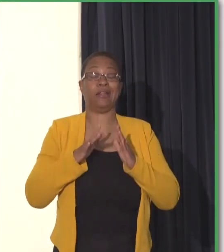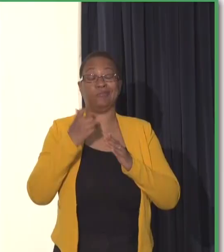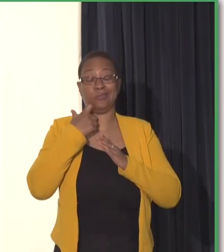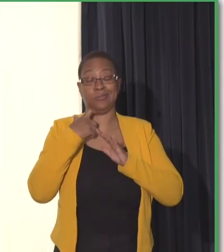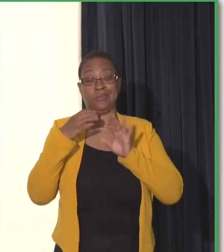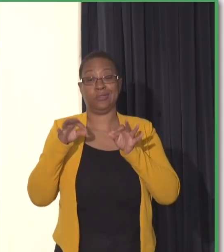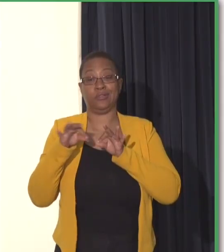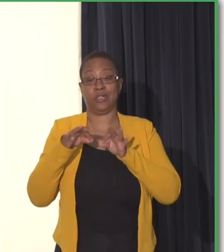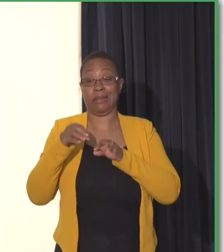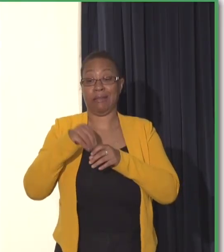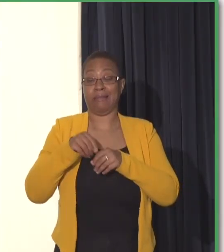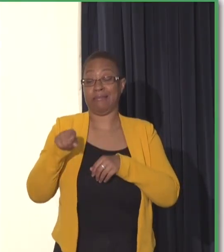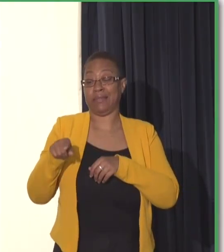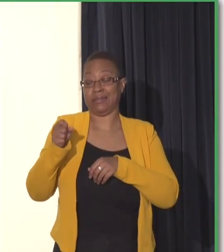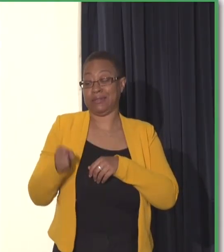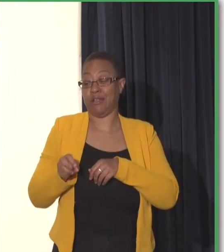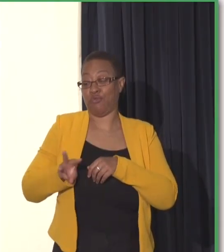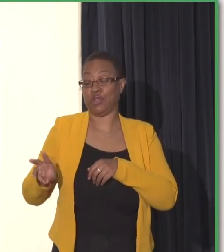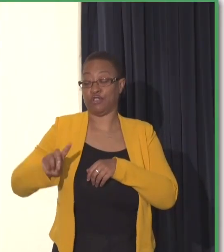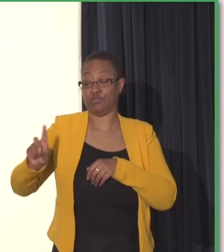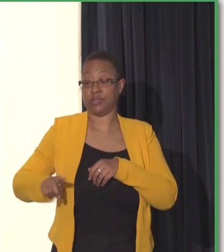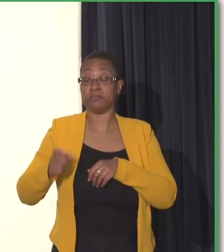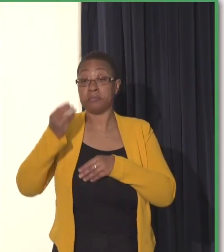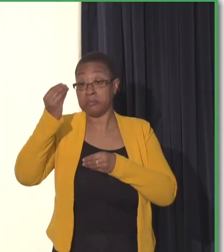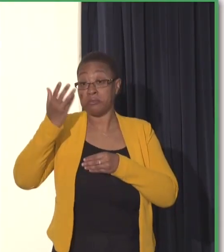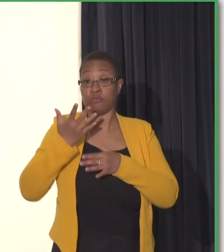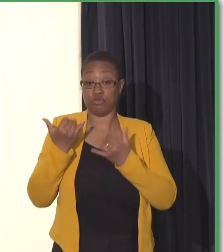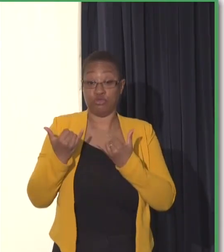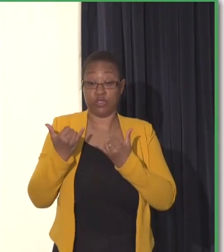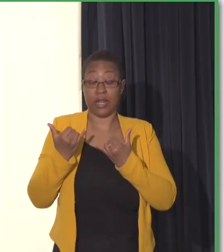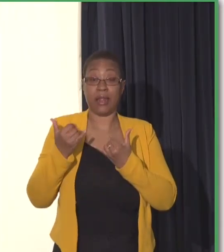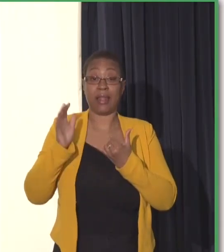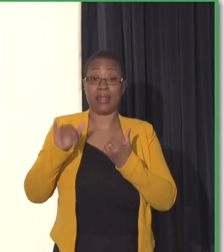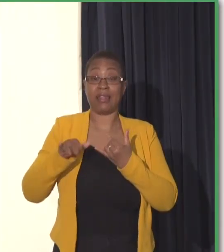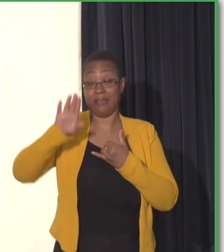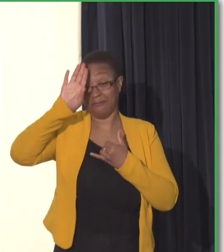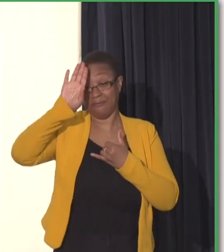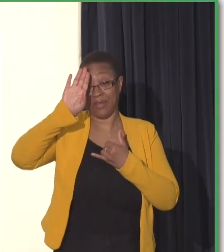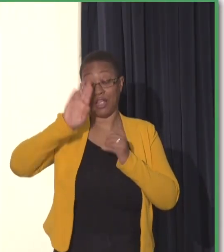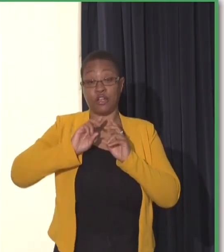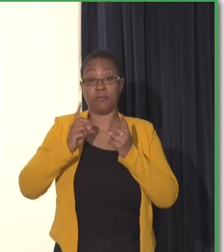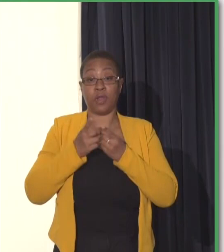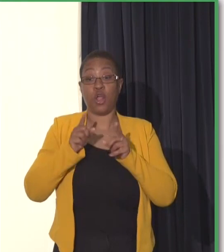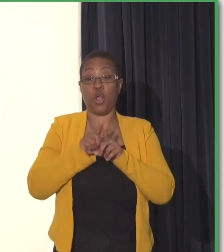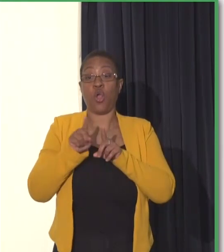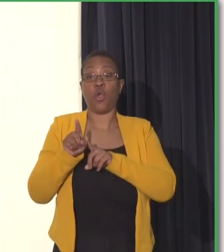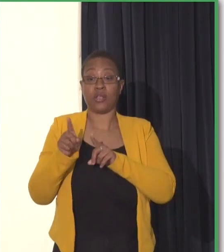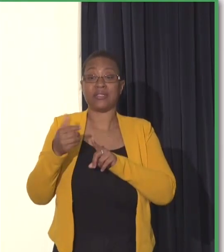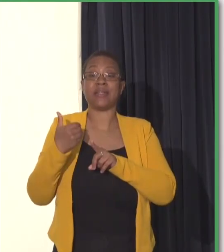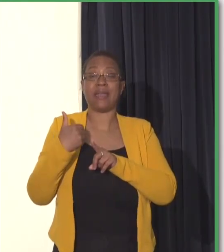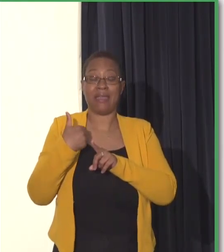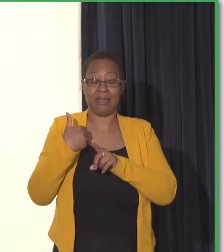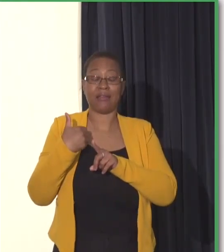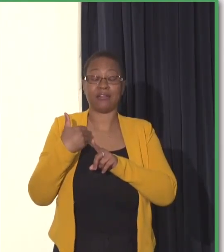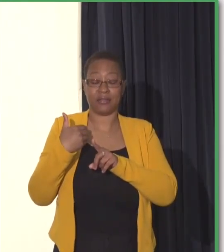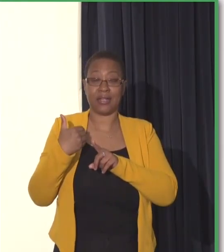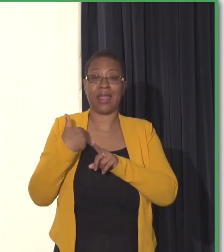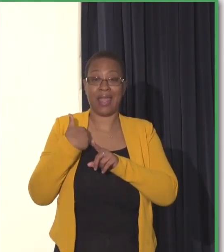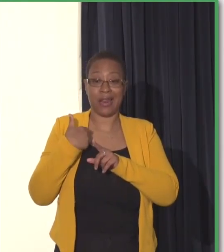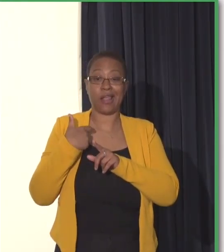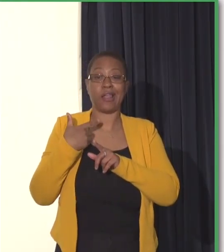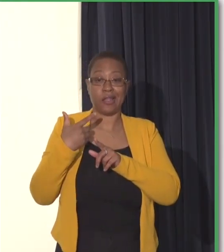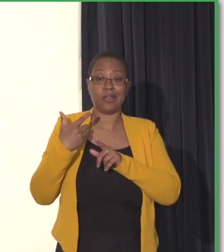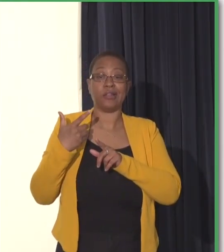about in Southwest Detroit, I was informed today that the fire department also had a major push